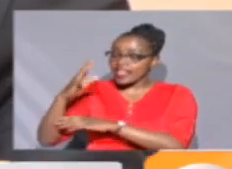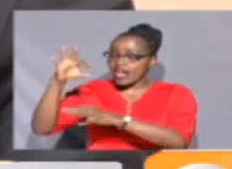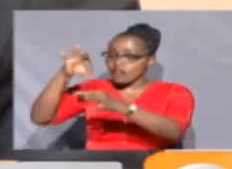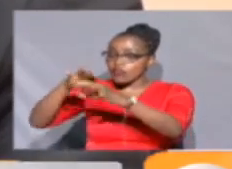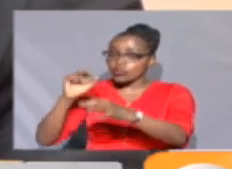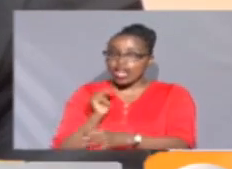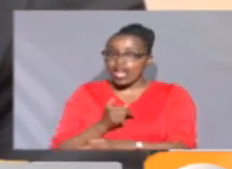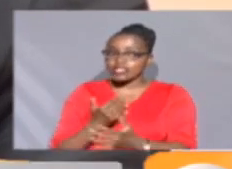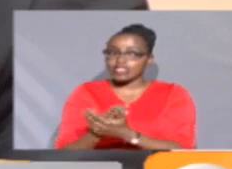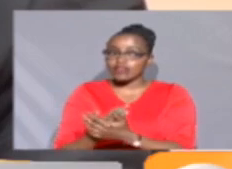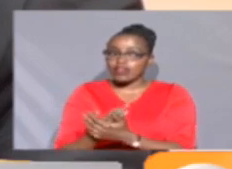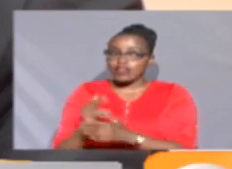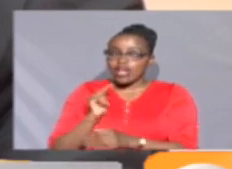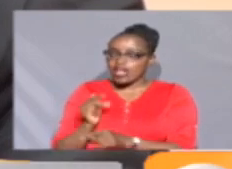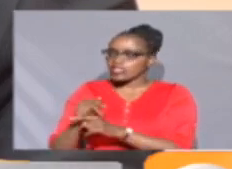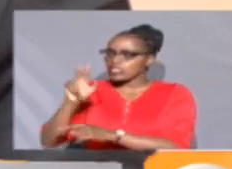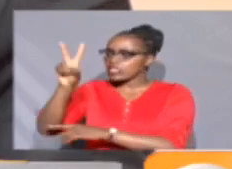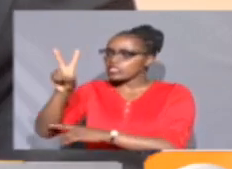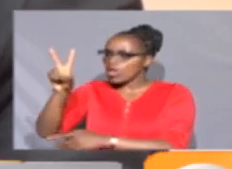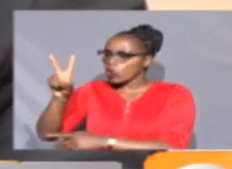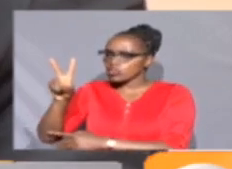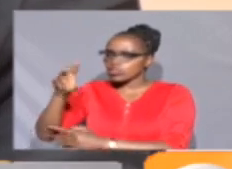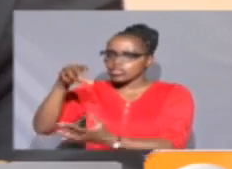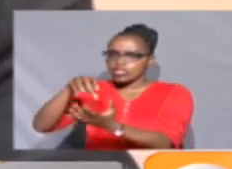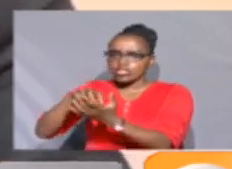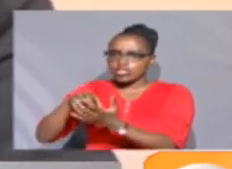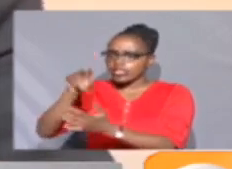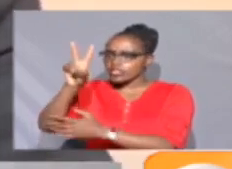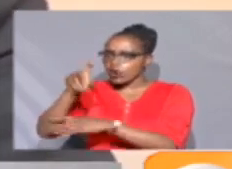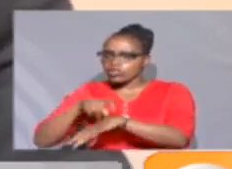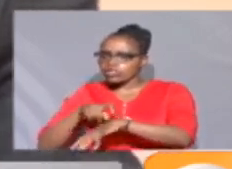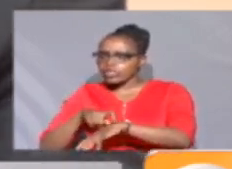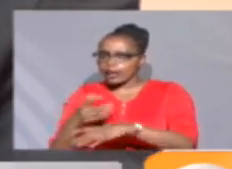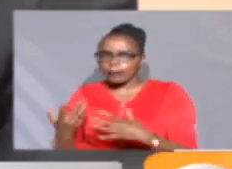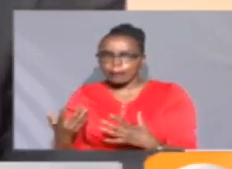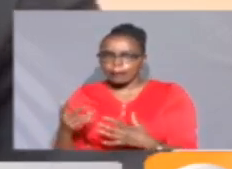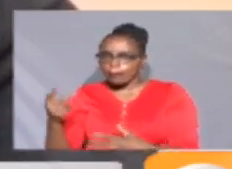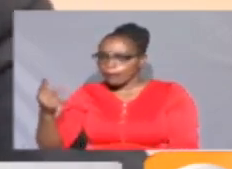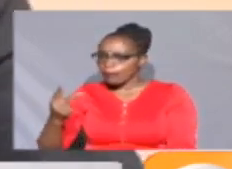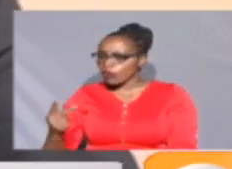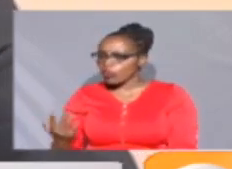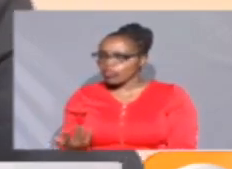time. In fact, we are serving our second term, both of us. And we keep saying these things.